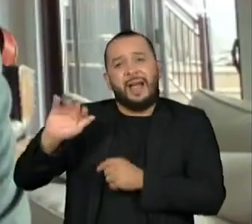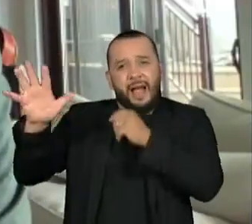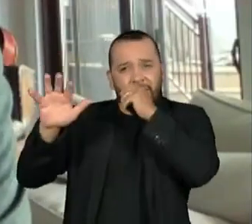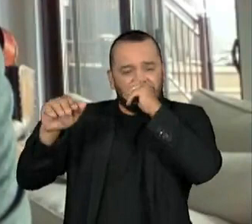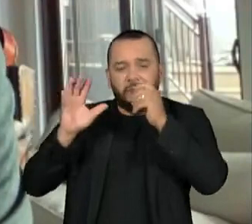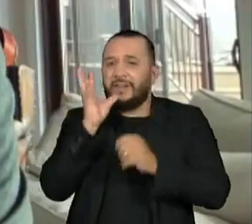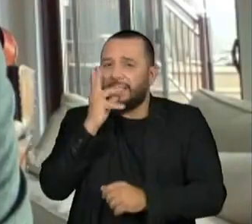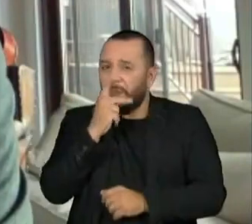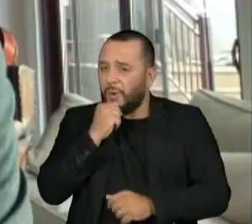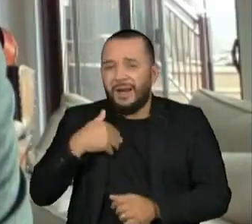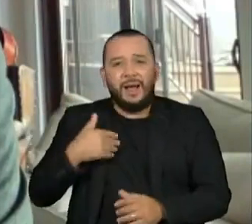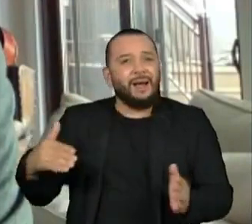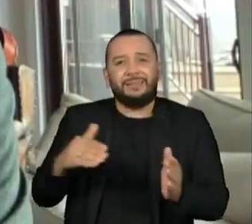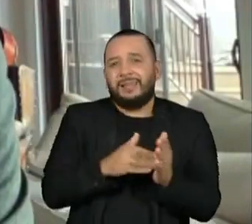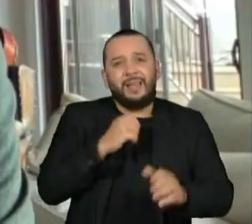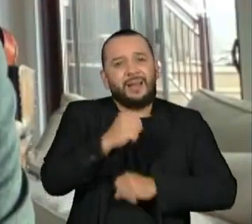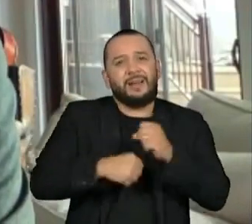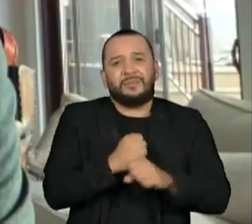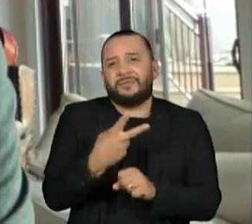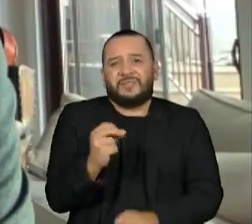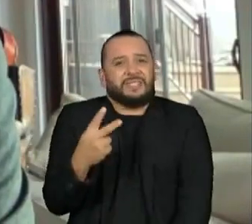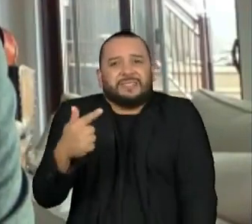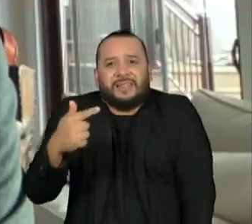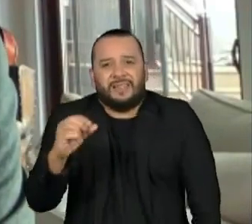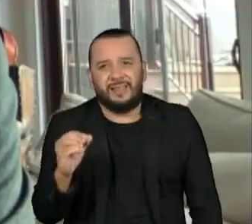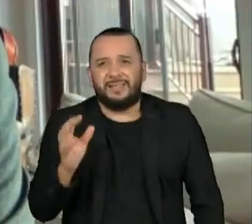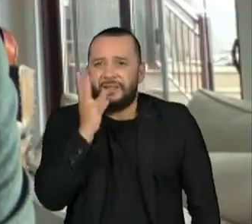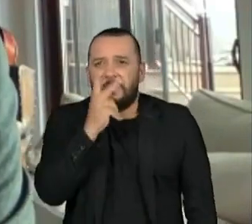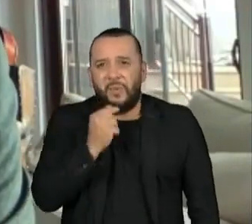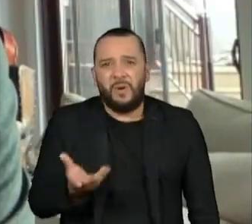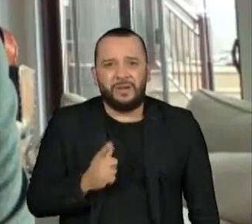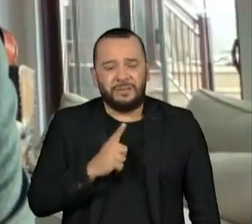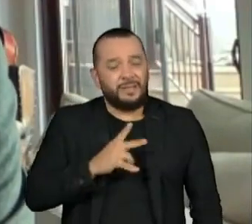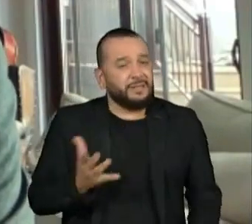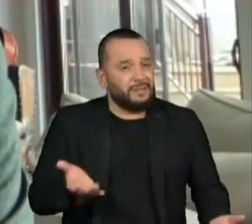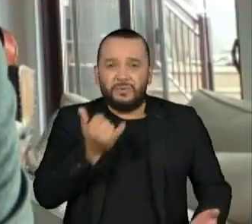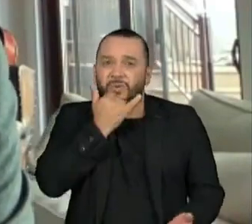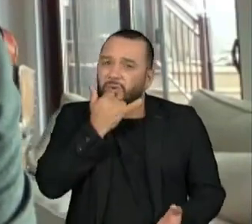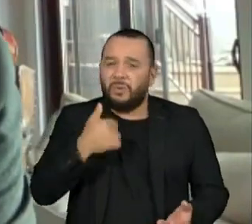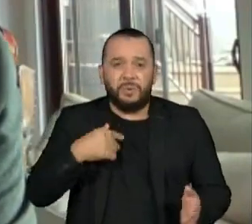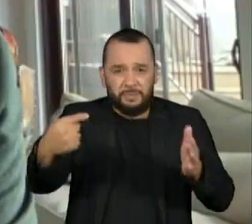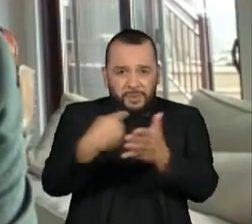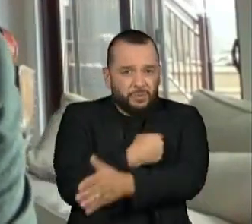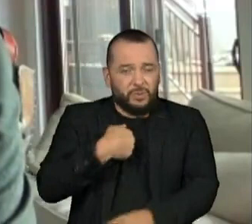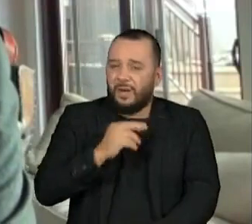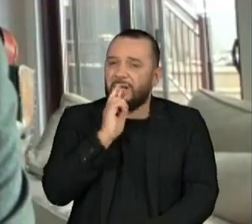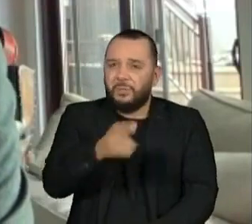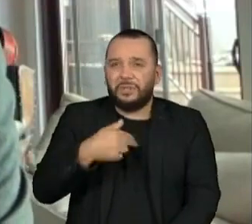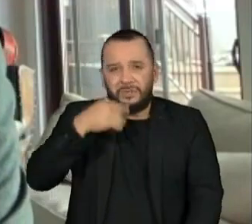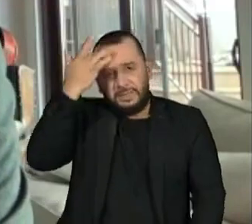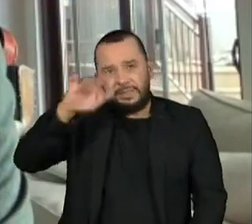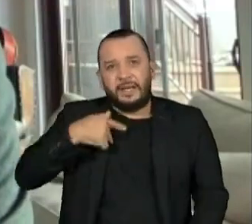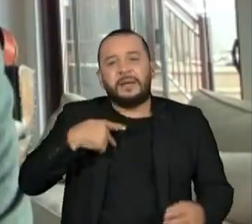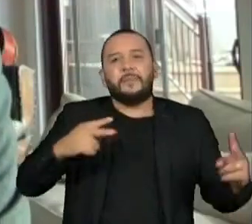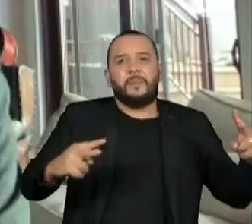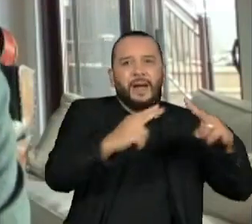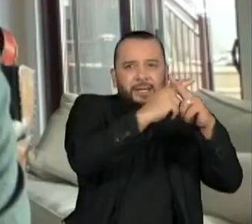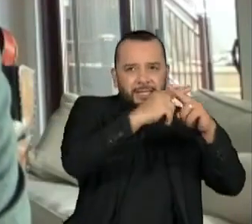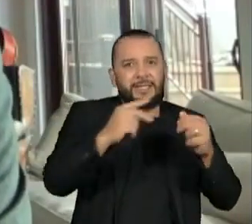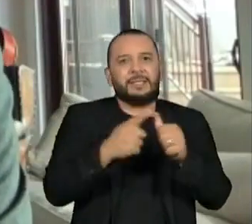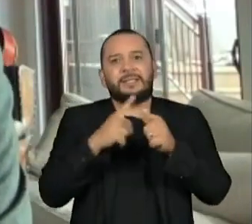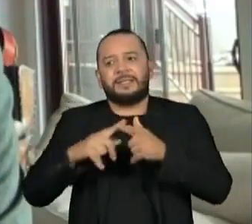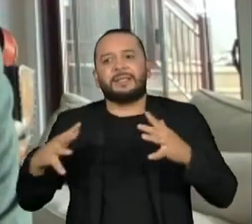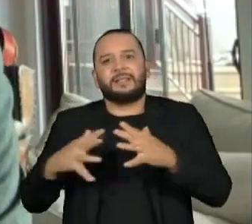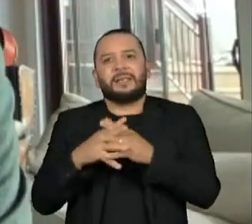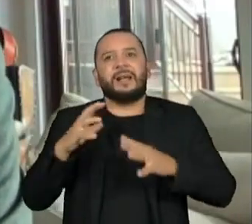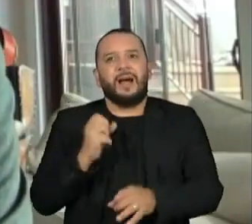timeframe is much too extended. And there is no good answer to that question because neither at Paris nor at Glasgow